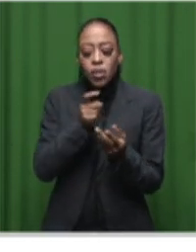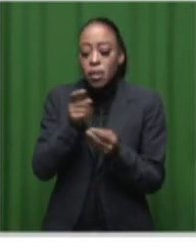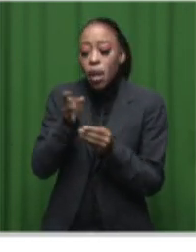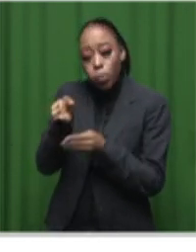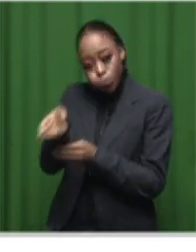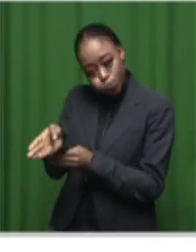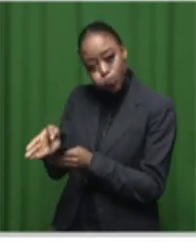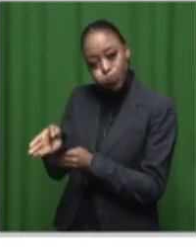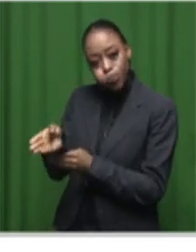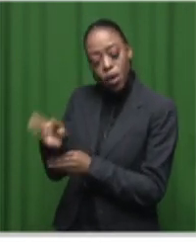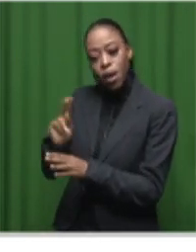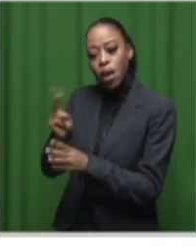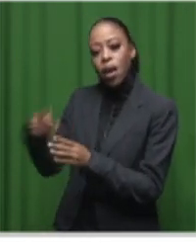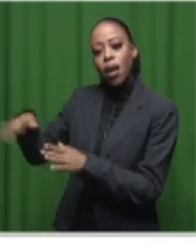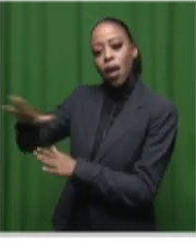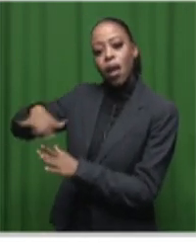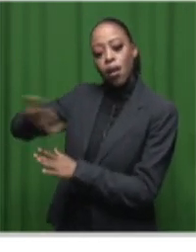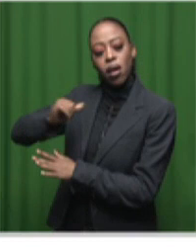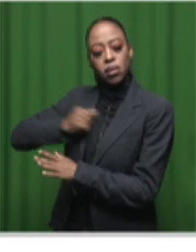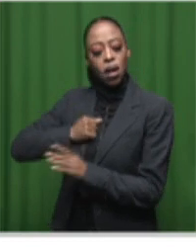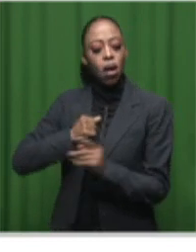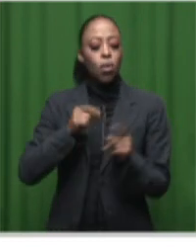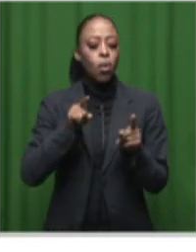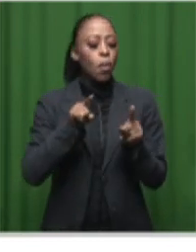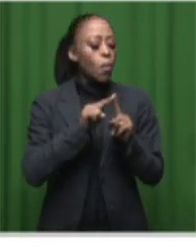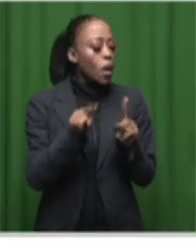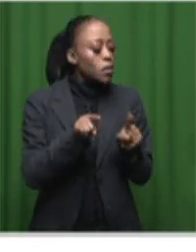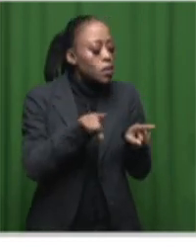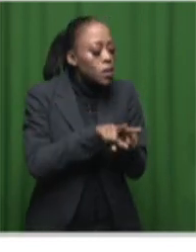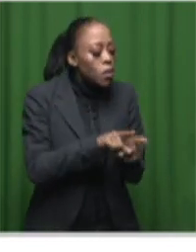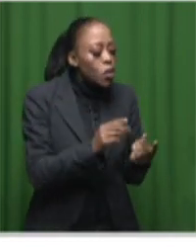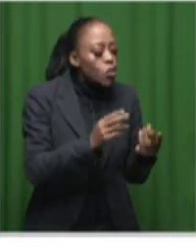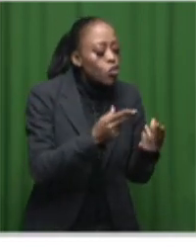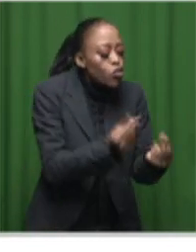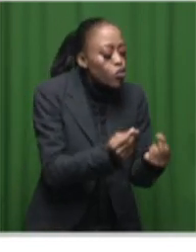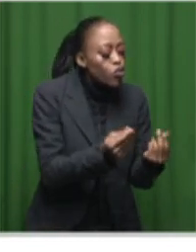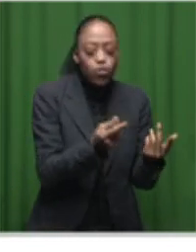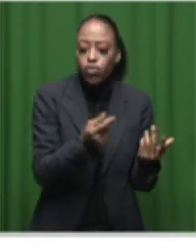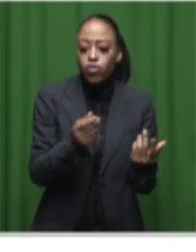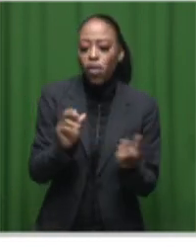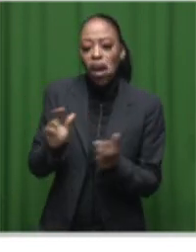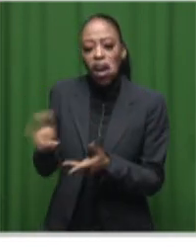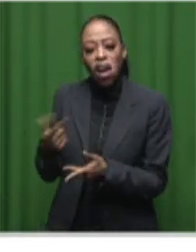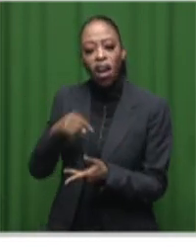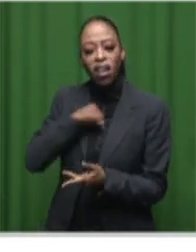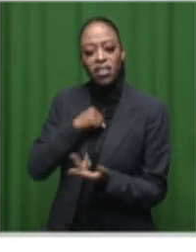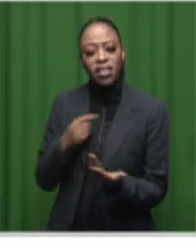sectors, and there is nothing that we are doing against them.